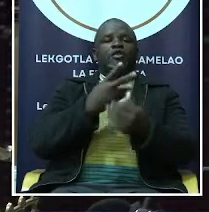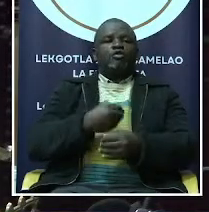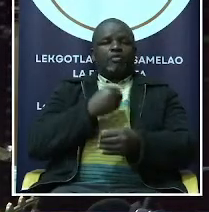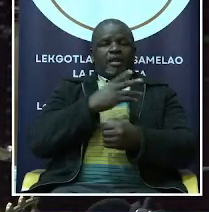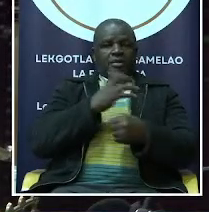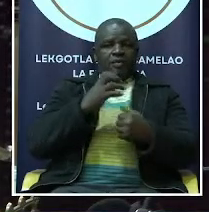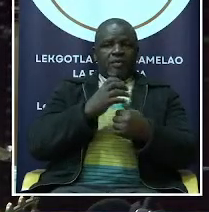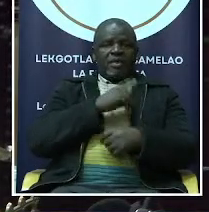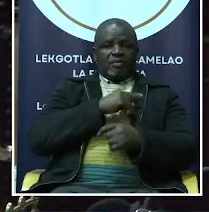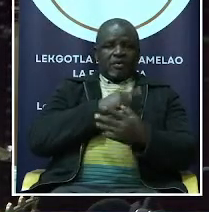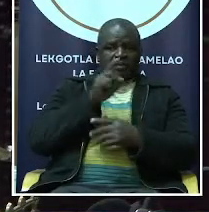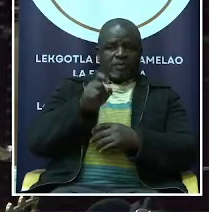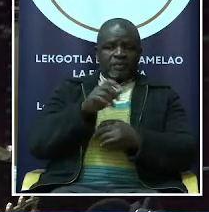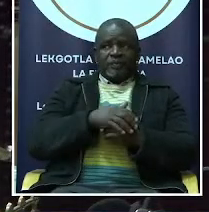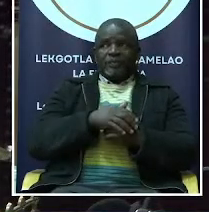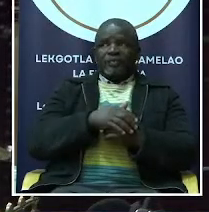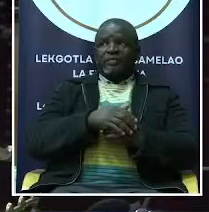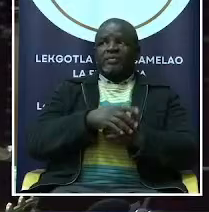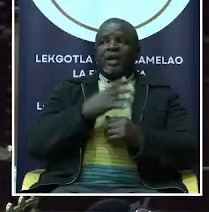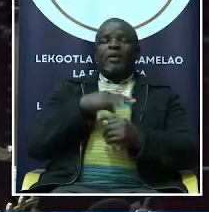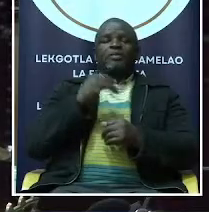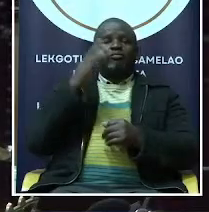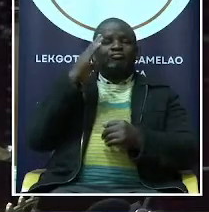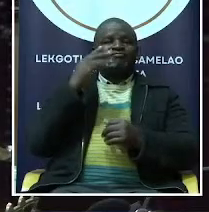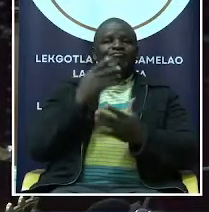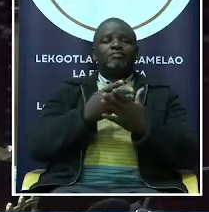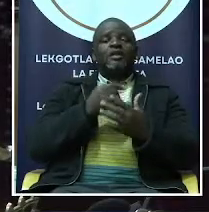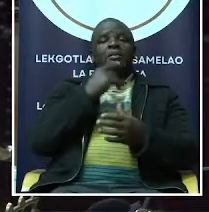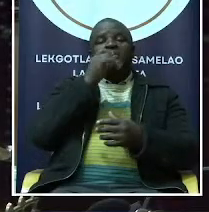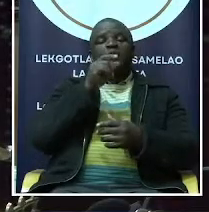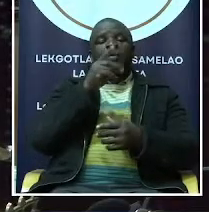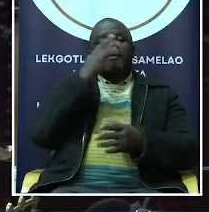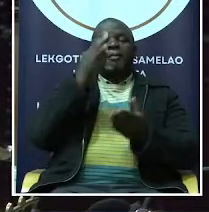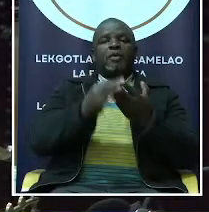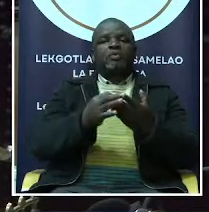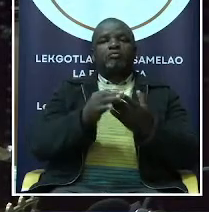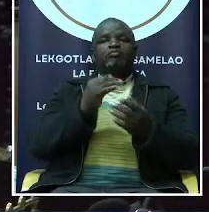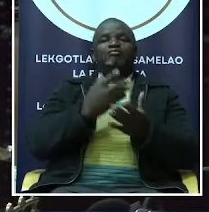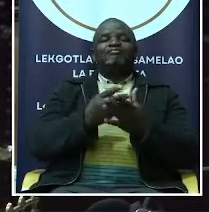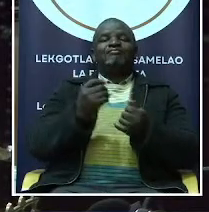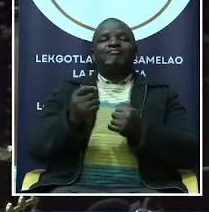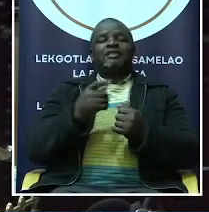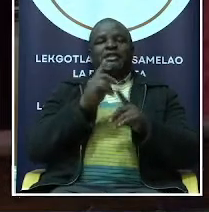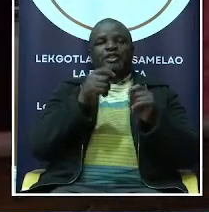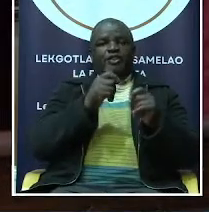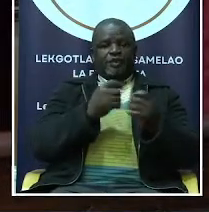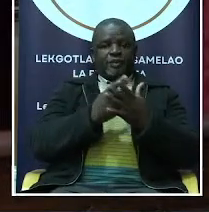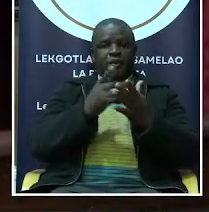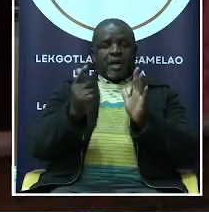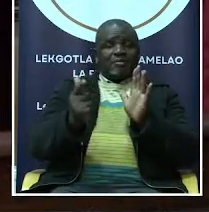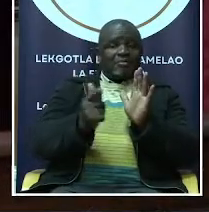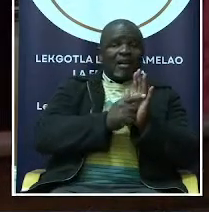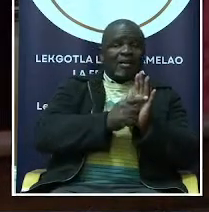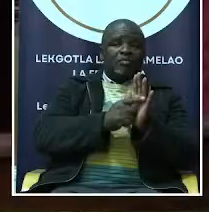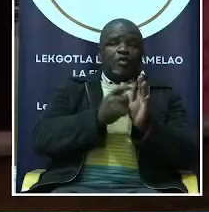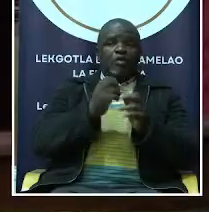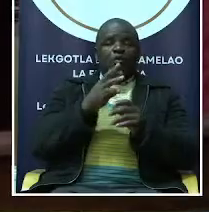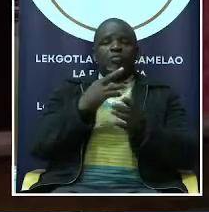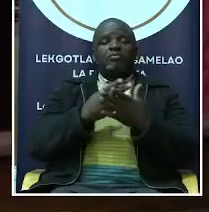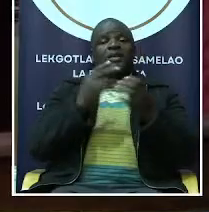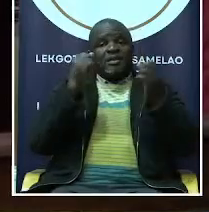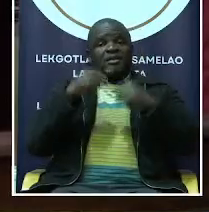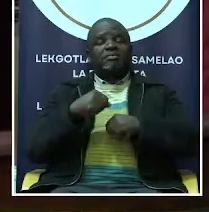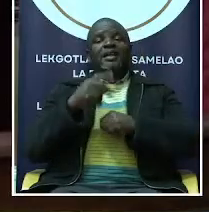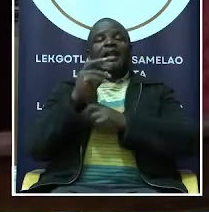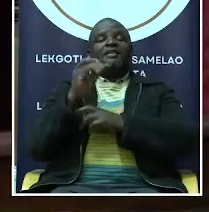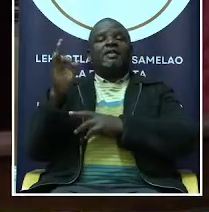I'm asking. I wanted to know, are you suggesting that we adjust the current legislation, or are you agreeing with